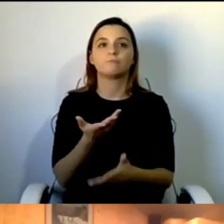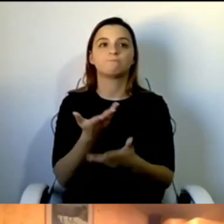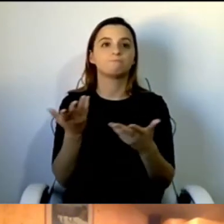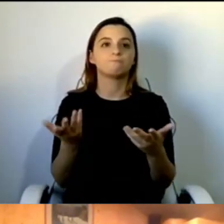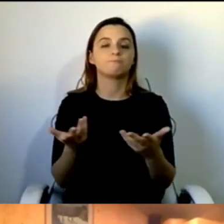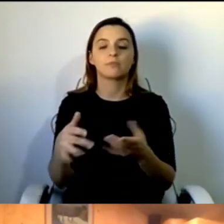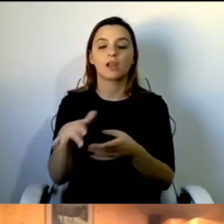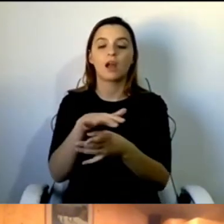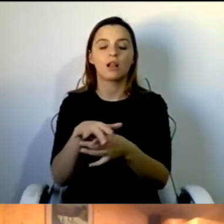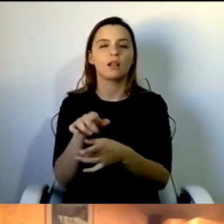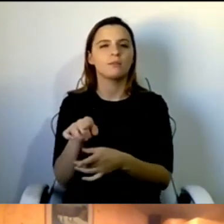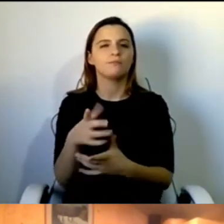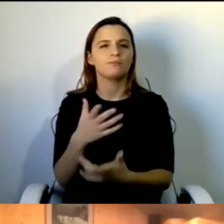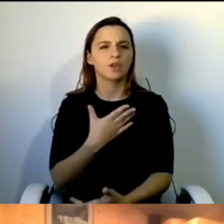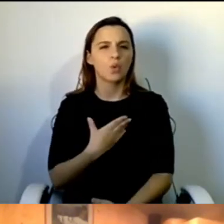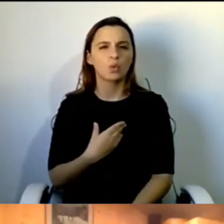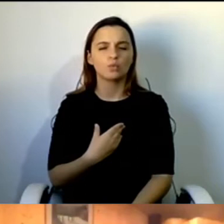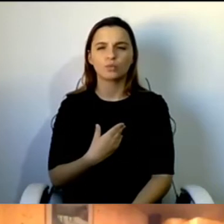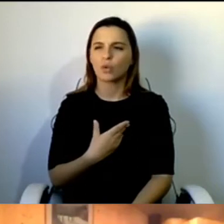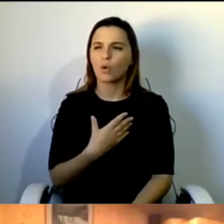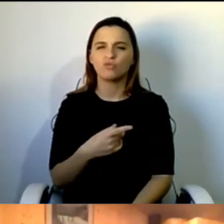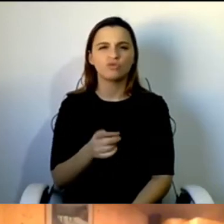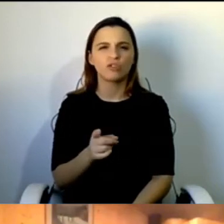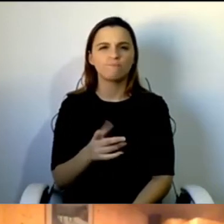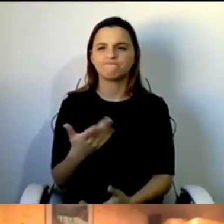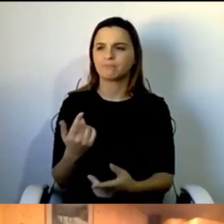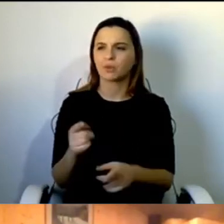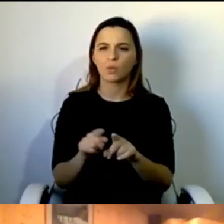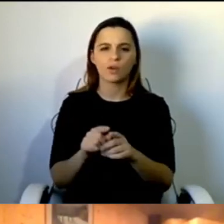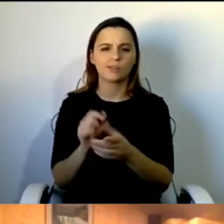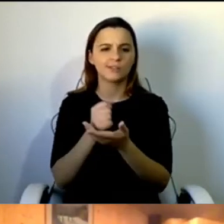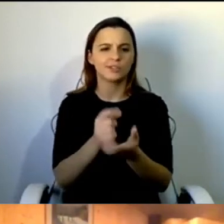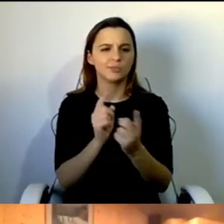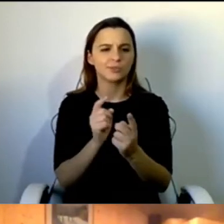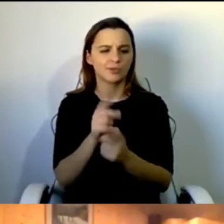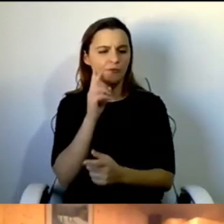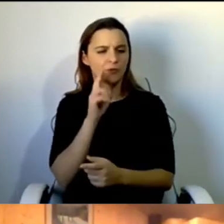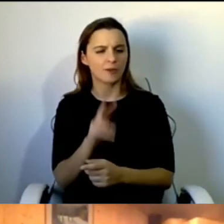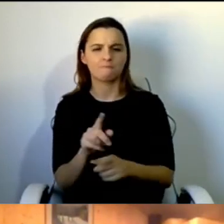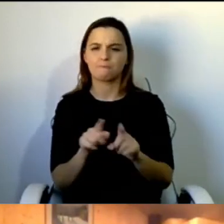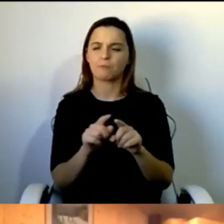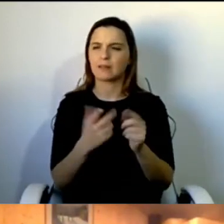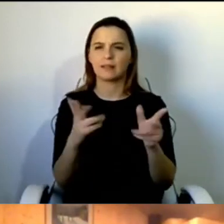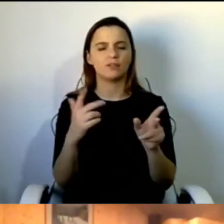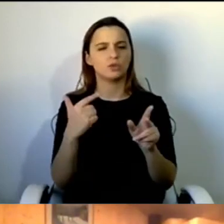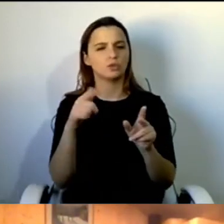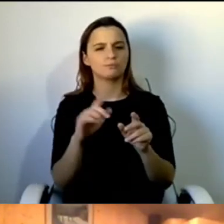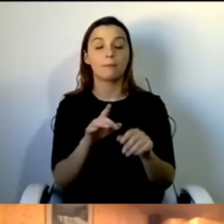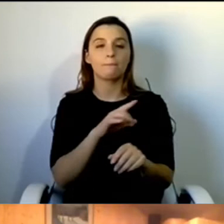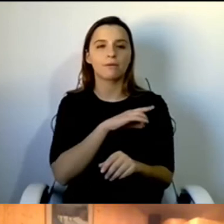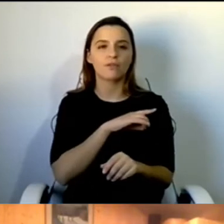of it as liberal and something that just privatized cares and stuff like that, didn't understand the difference